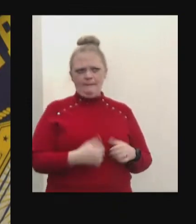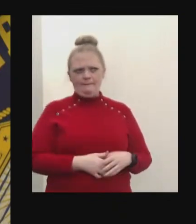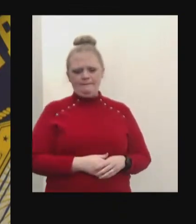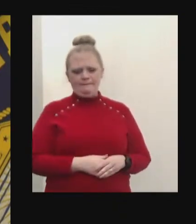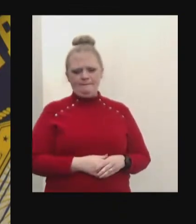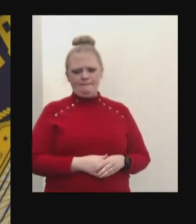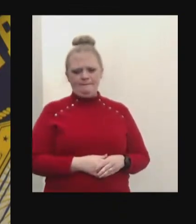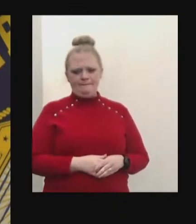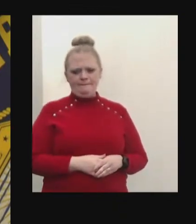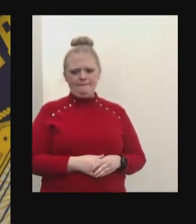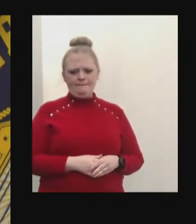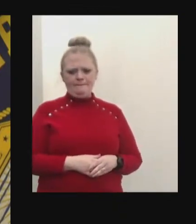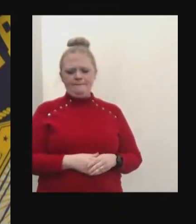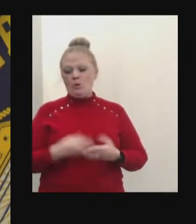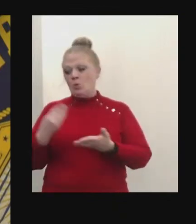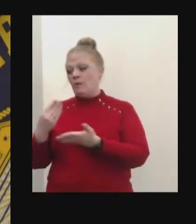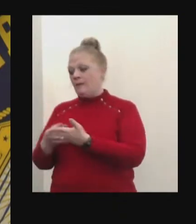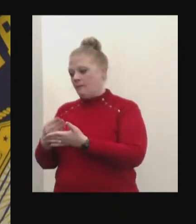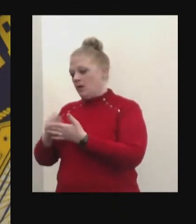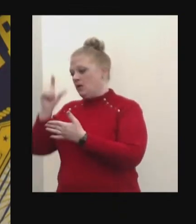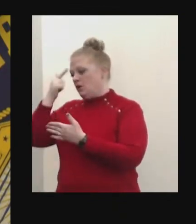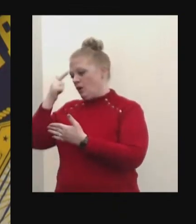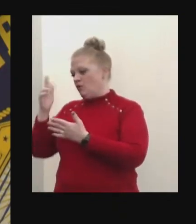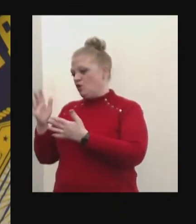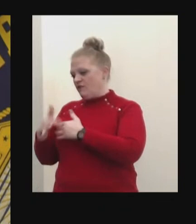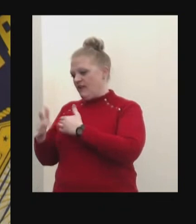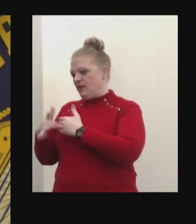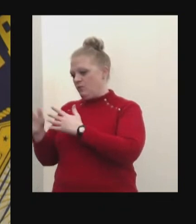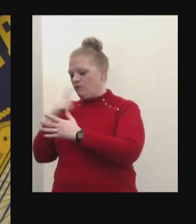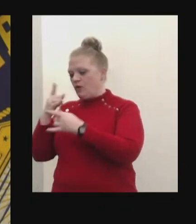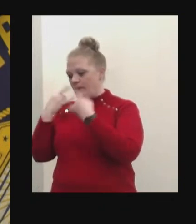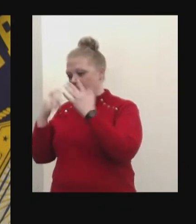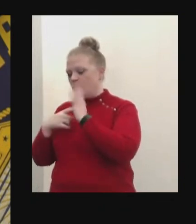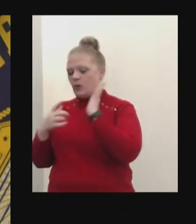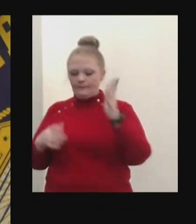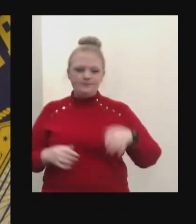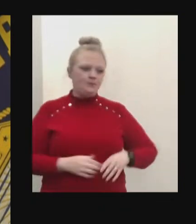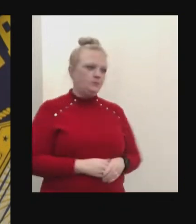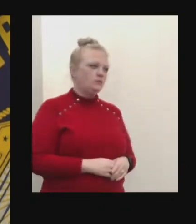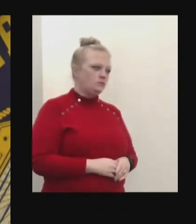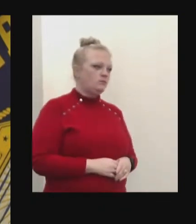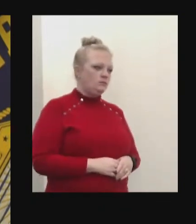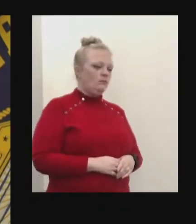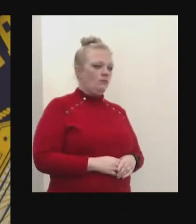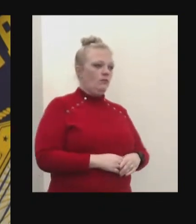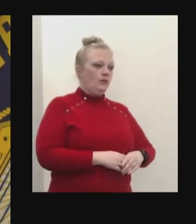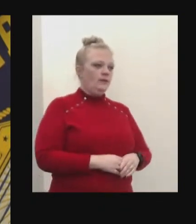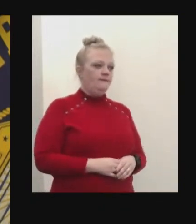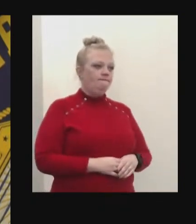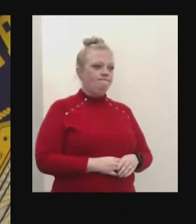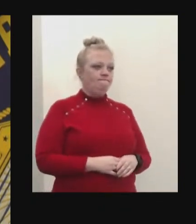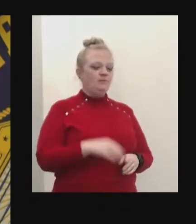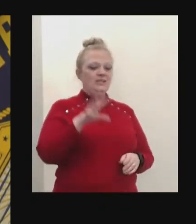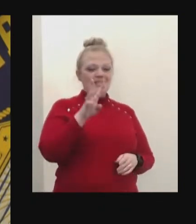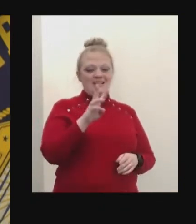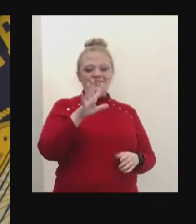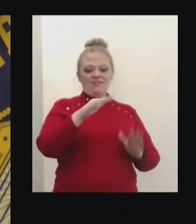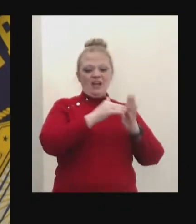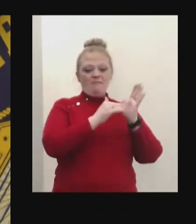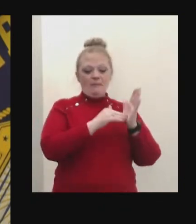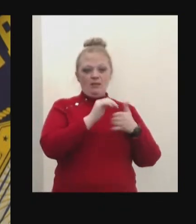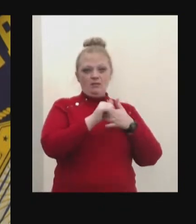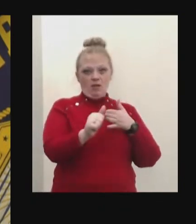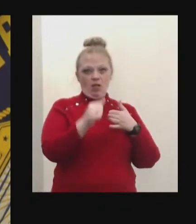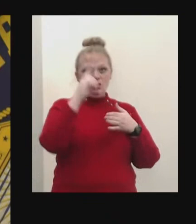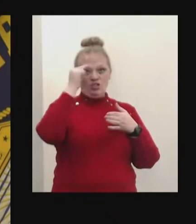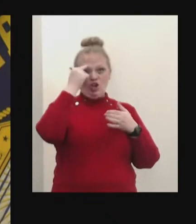Regard to the money that the governor's making yes. available to enforce the mask mandate. Yeah, the governor is, there's a $65 million that the governor announced